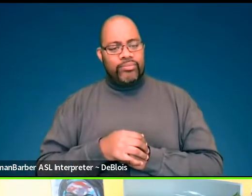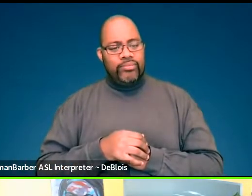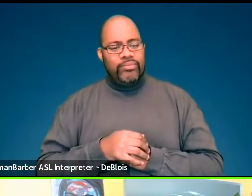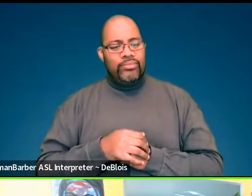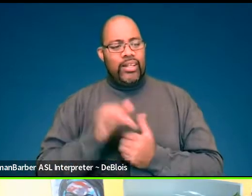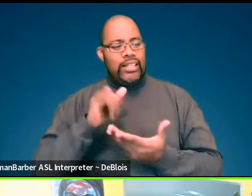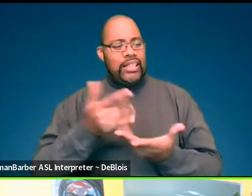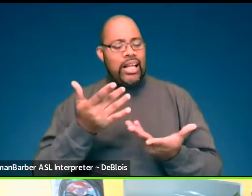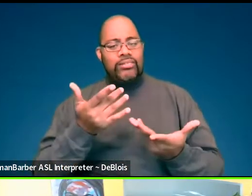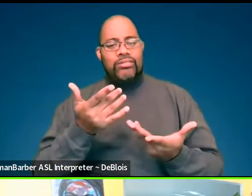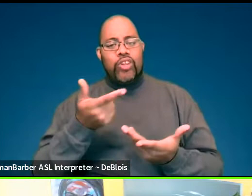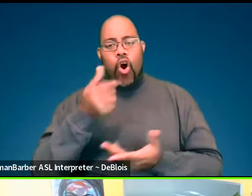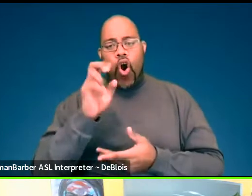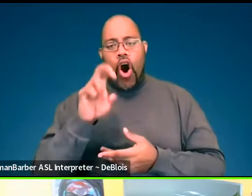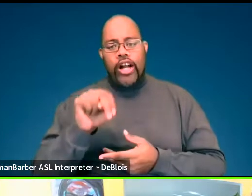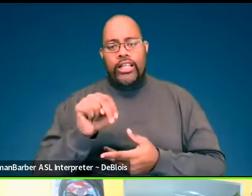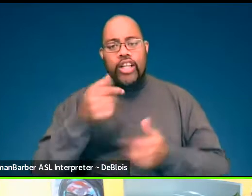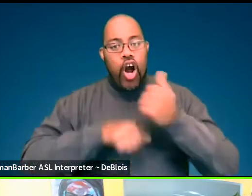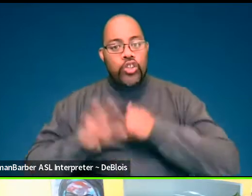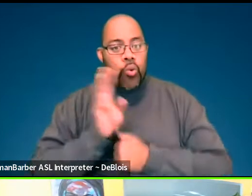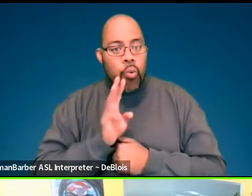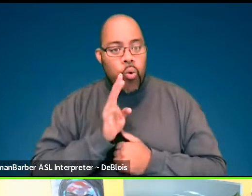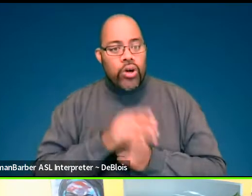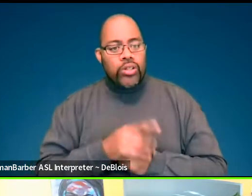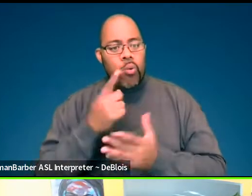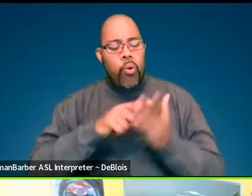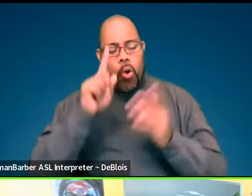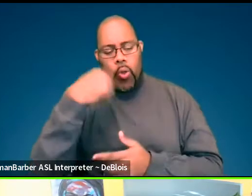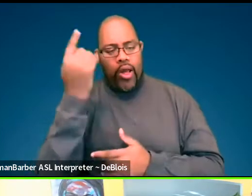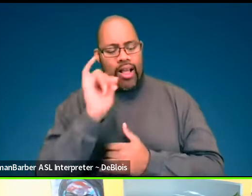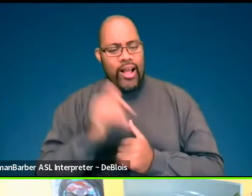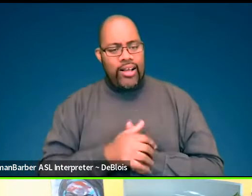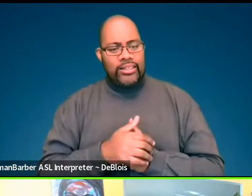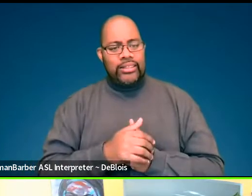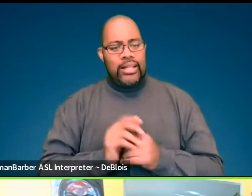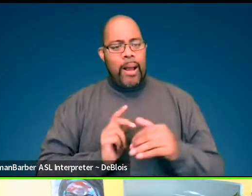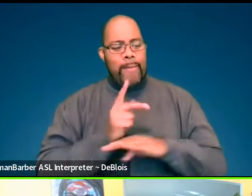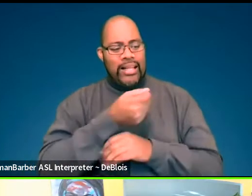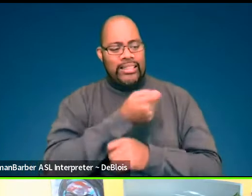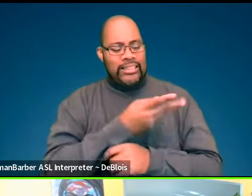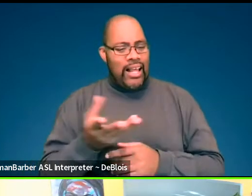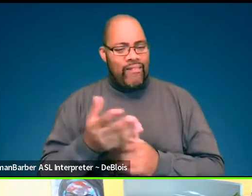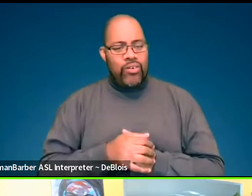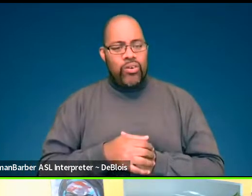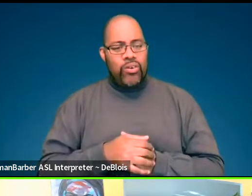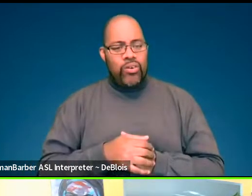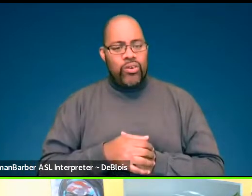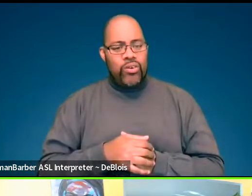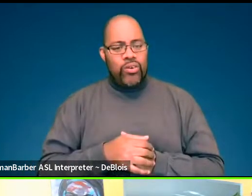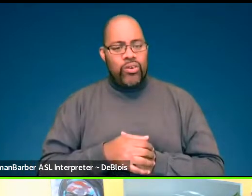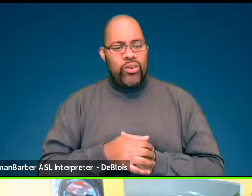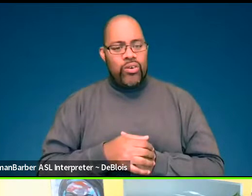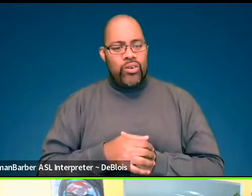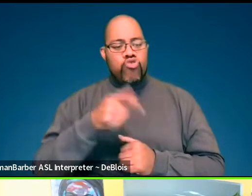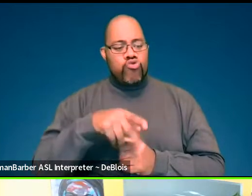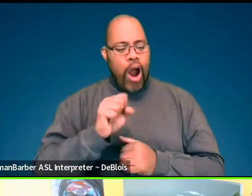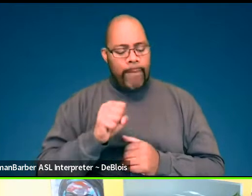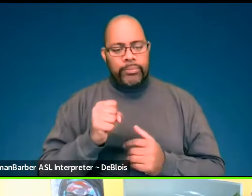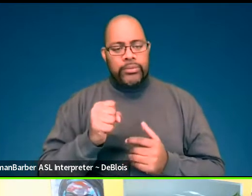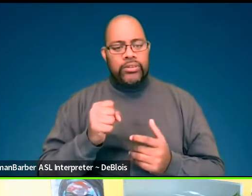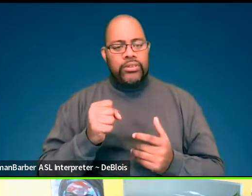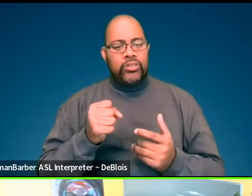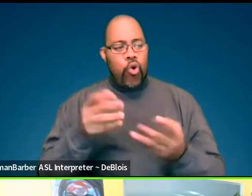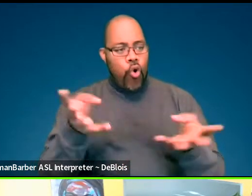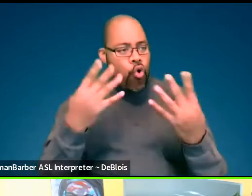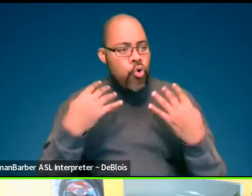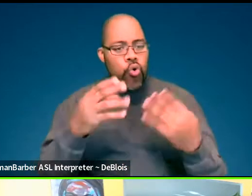gardens underwater, right? Like, what would it look like to plant several like outcrops of like corals